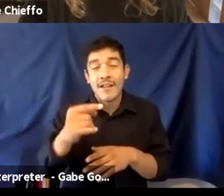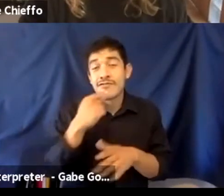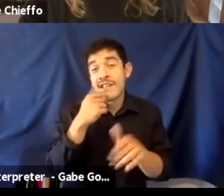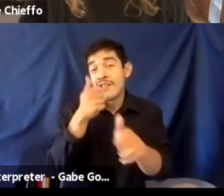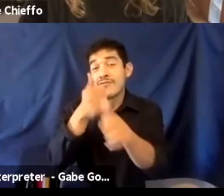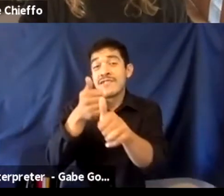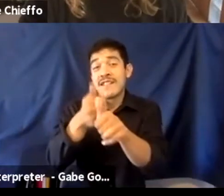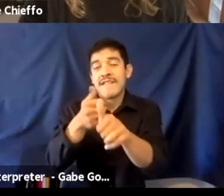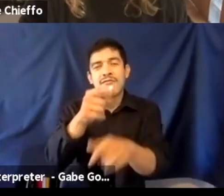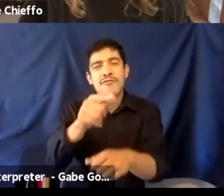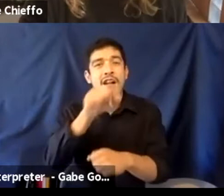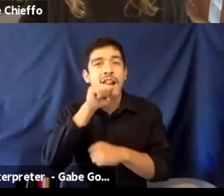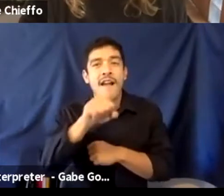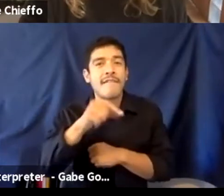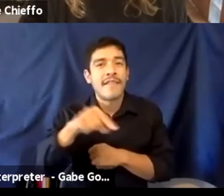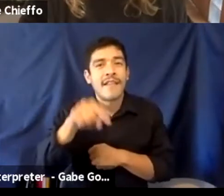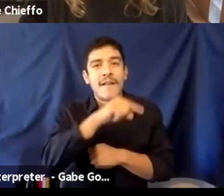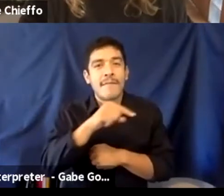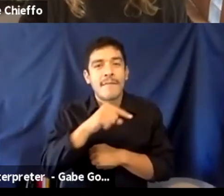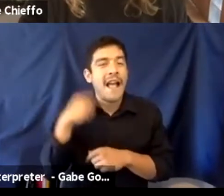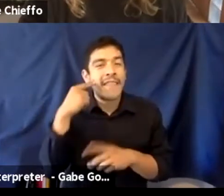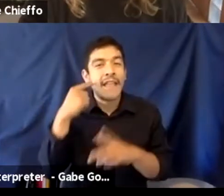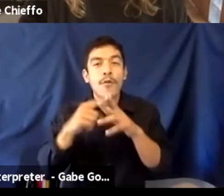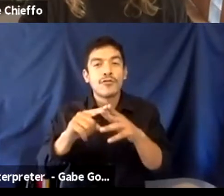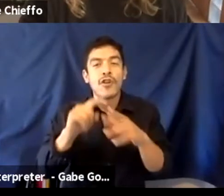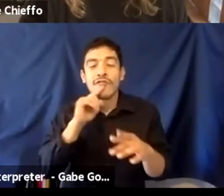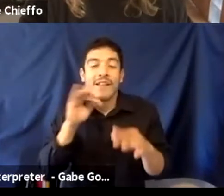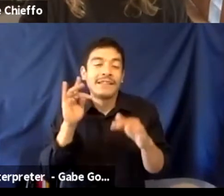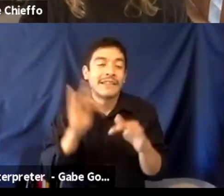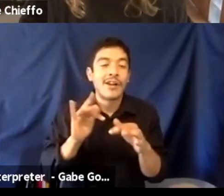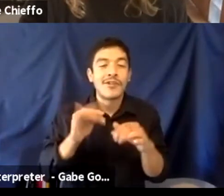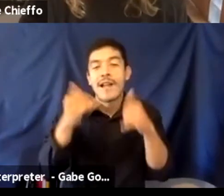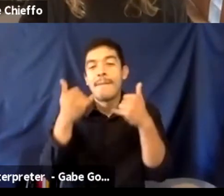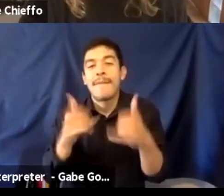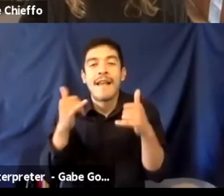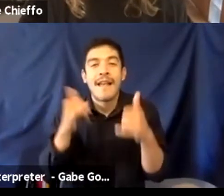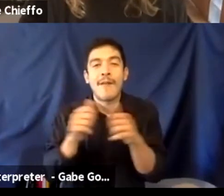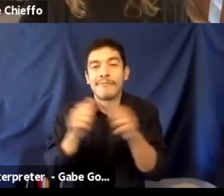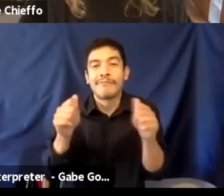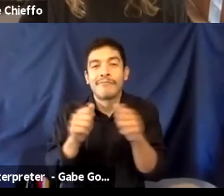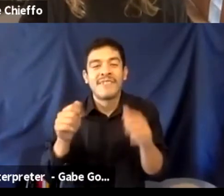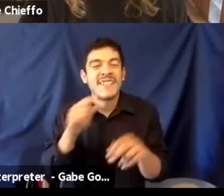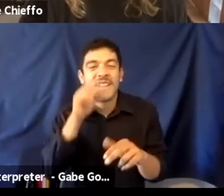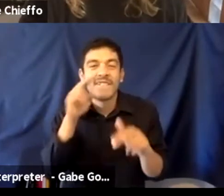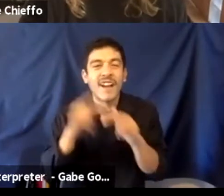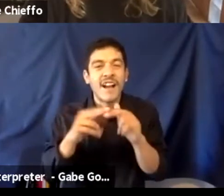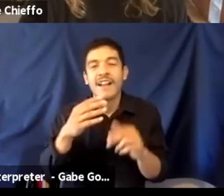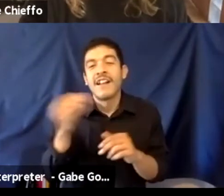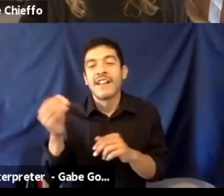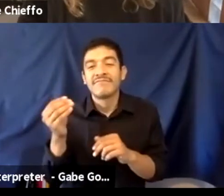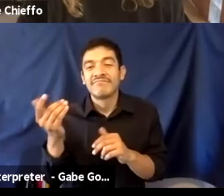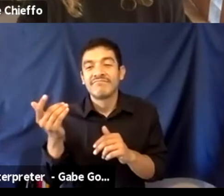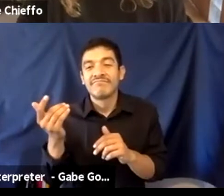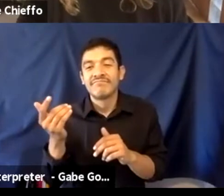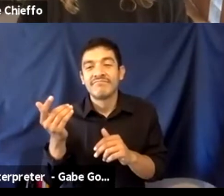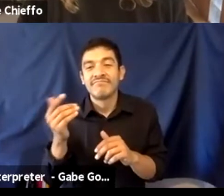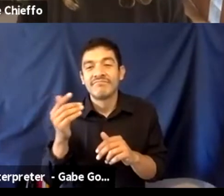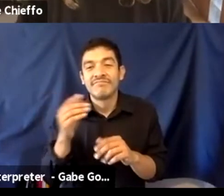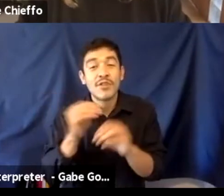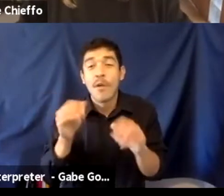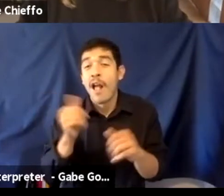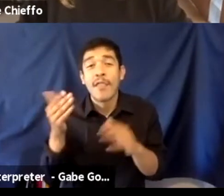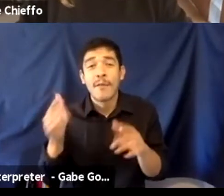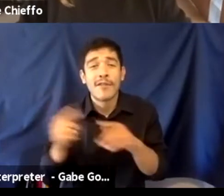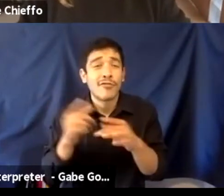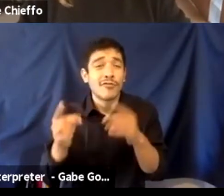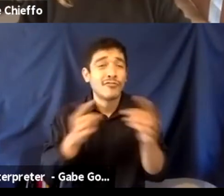love them. I think once you start grabbing one of these things and it's just kind of fun and, there's no other way to describe